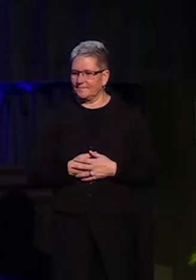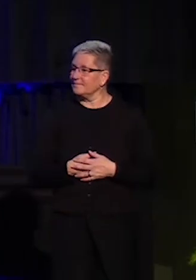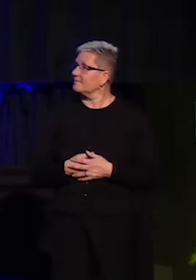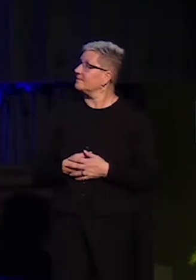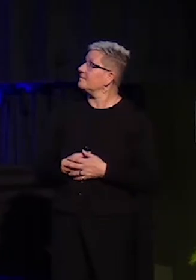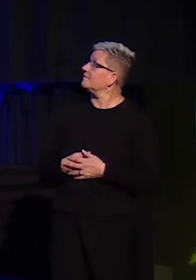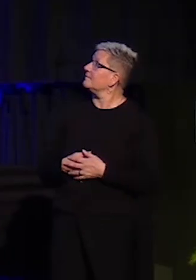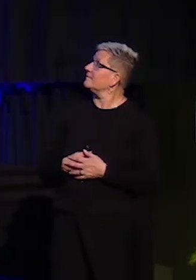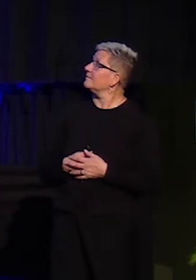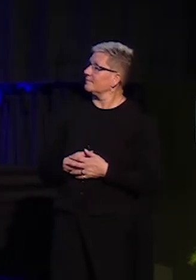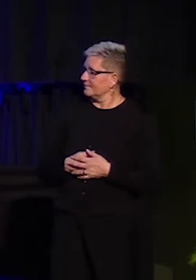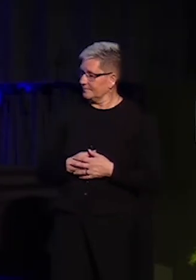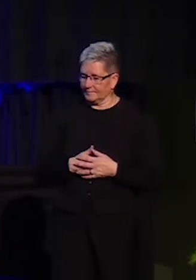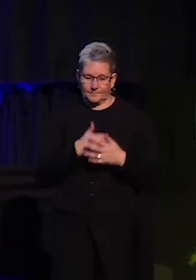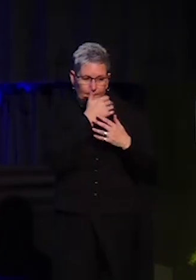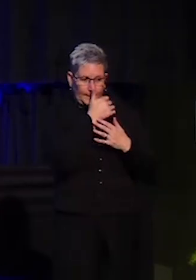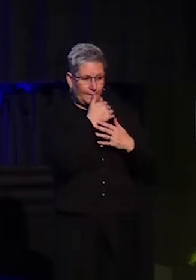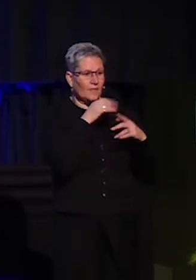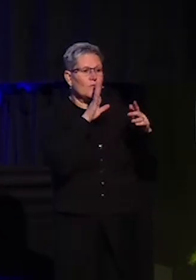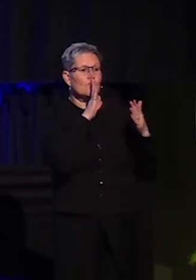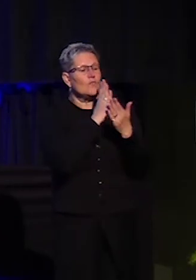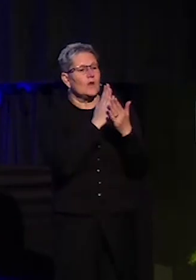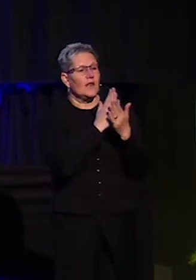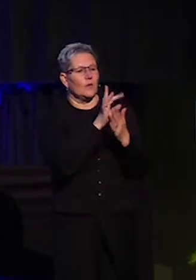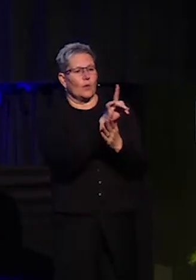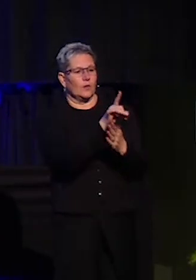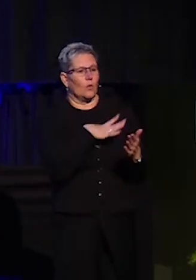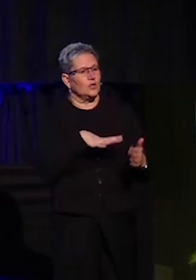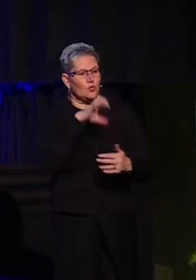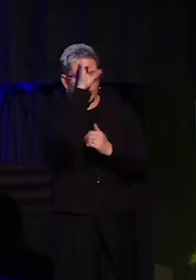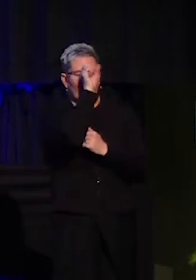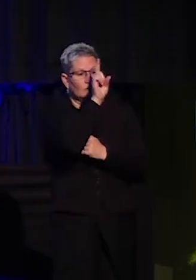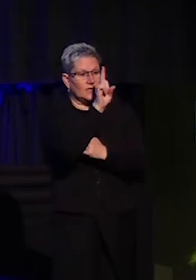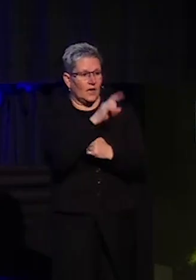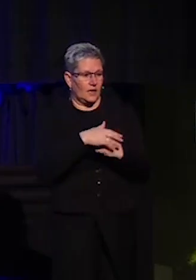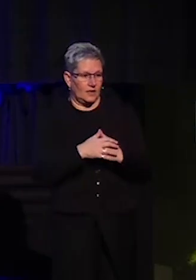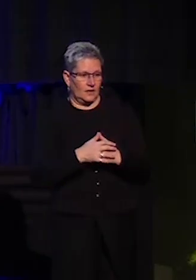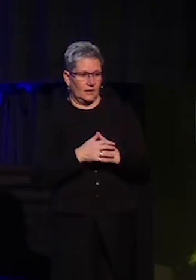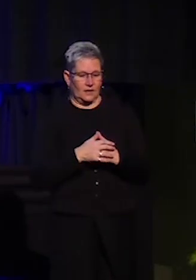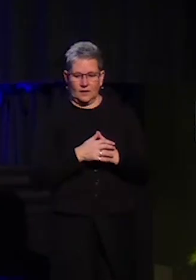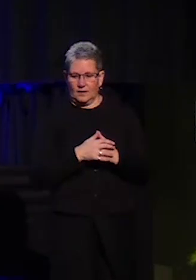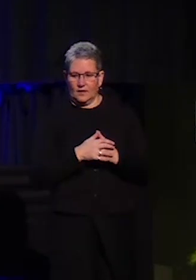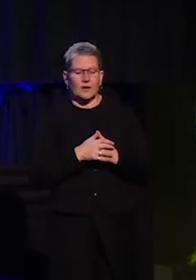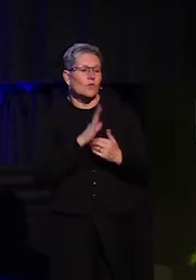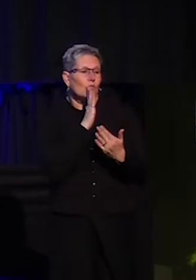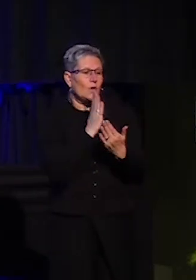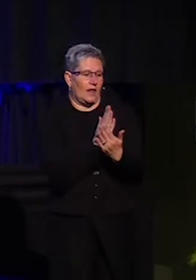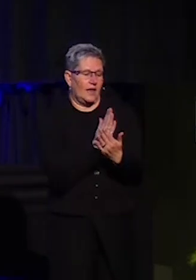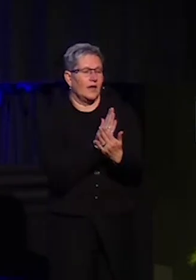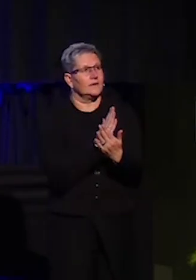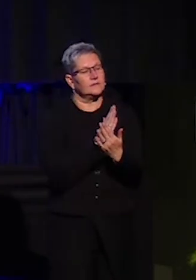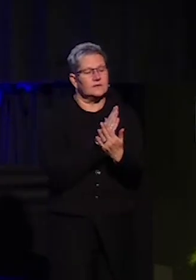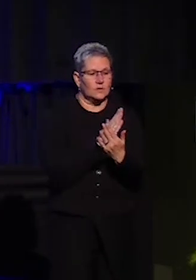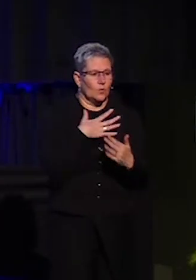So ultimately, the message of the day is going to be about listening to humans. It's really going to be